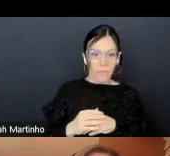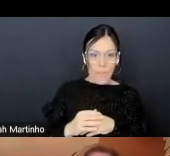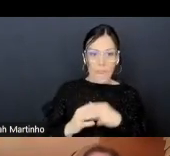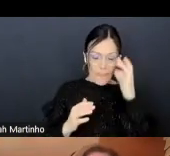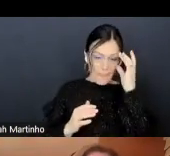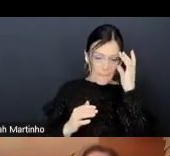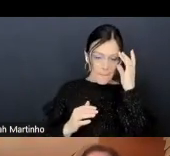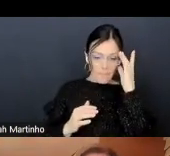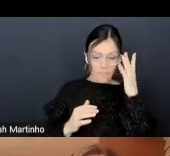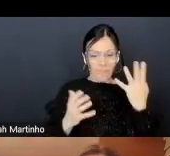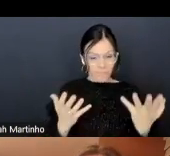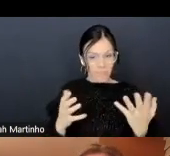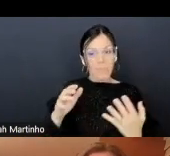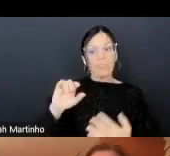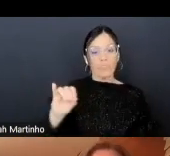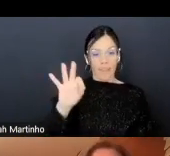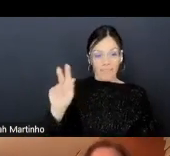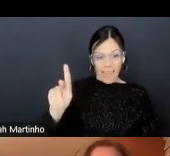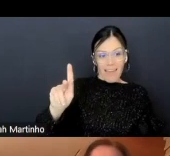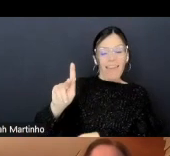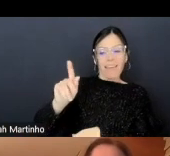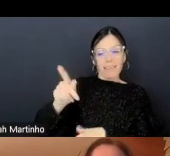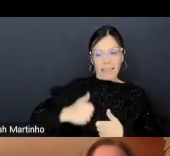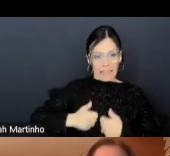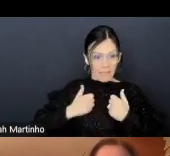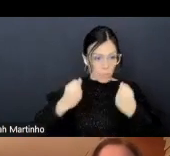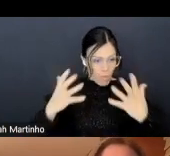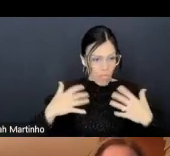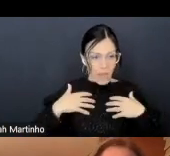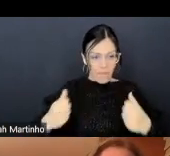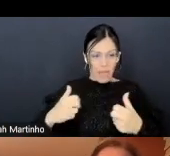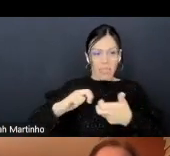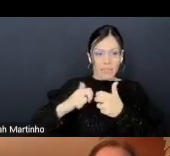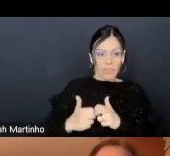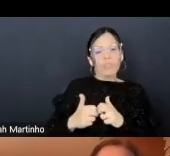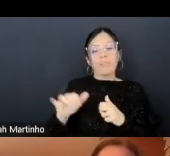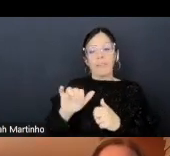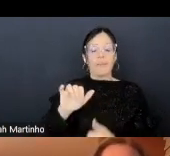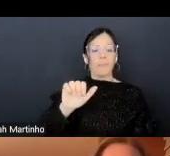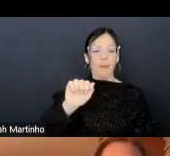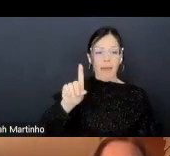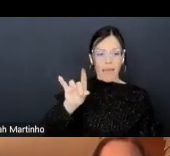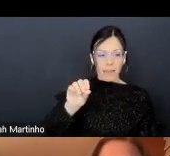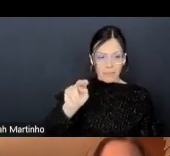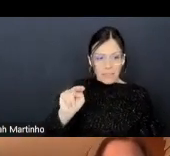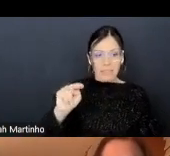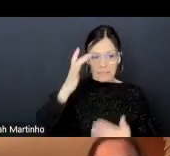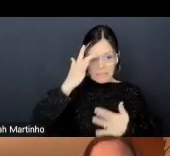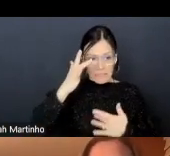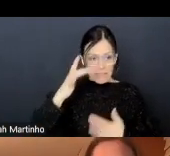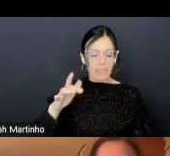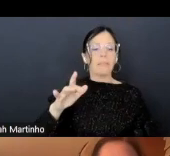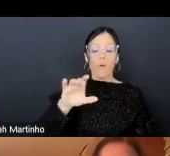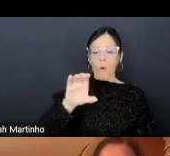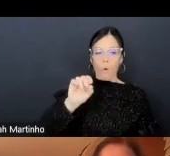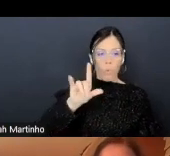and yet jfk lived with many chronic health conditions such as addison's disease and spastic colitis to name